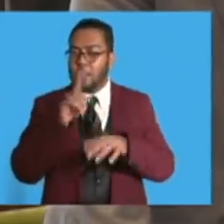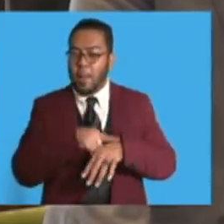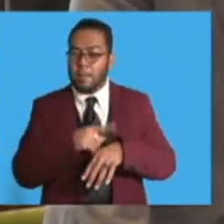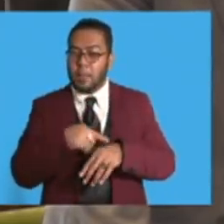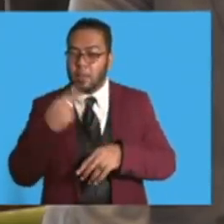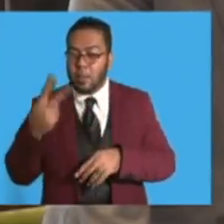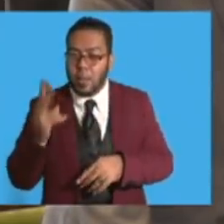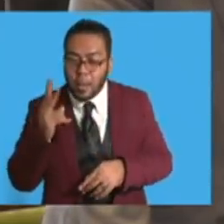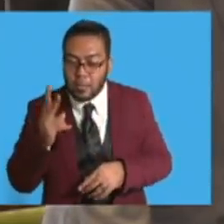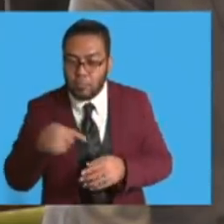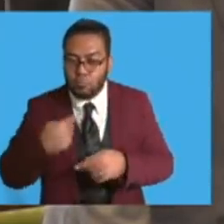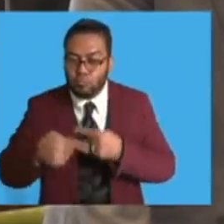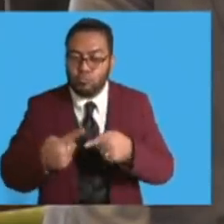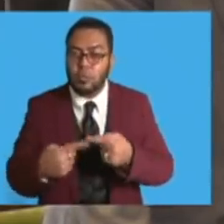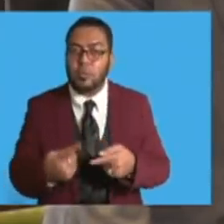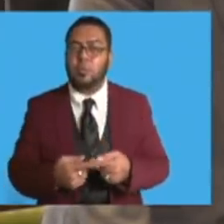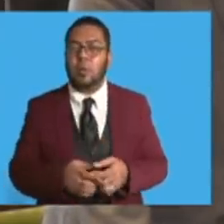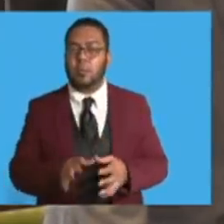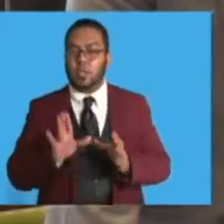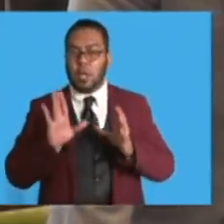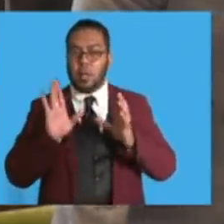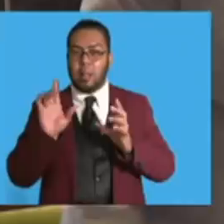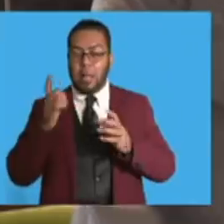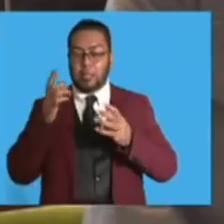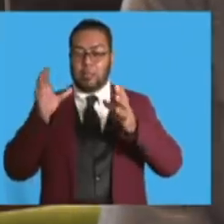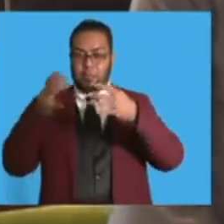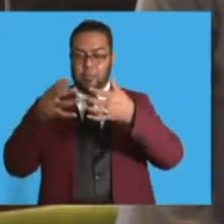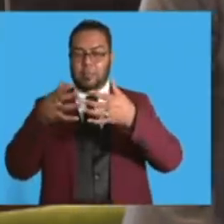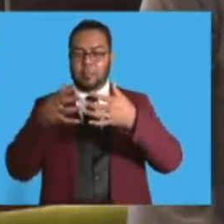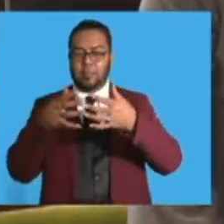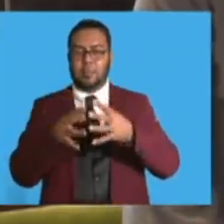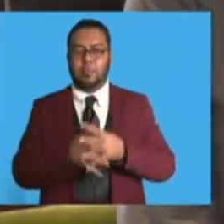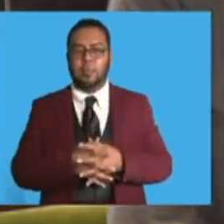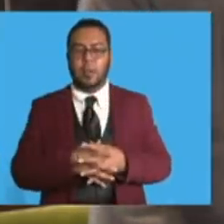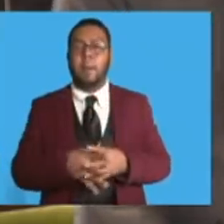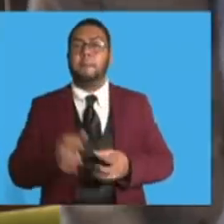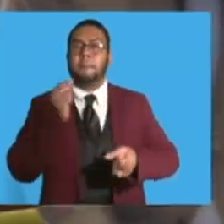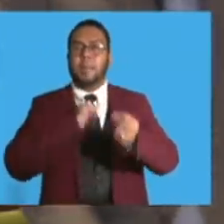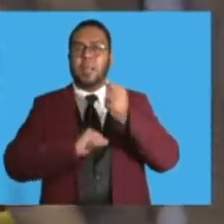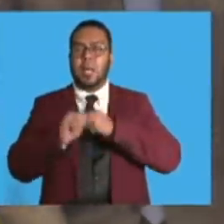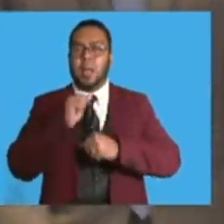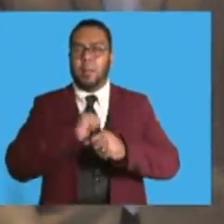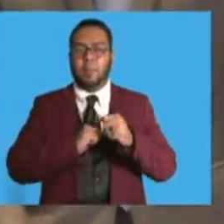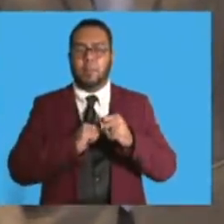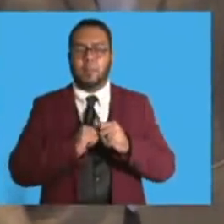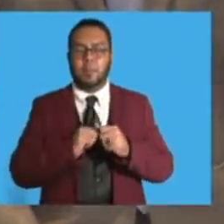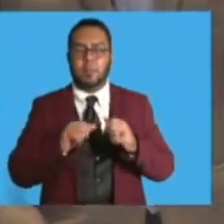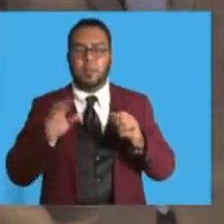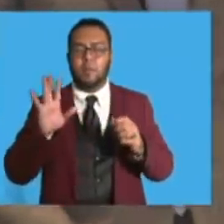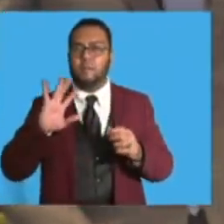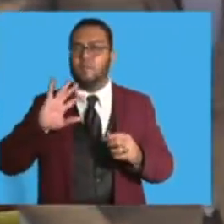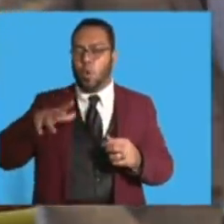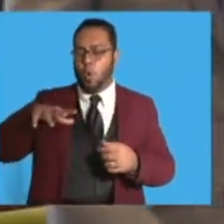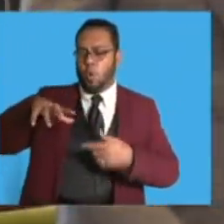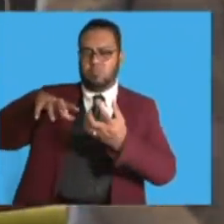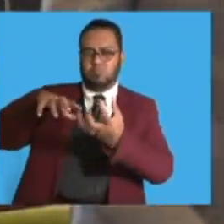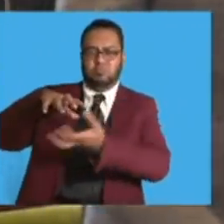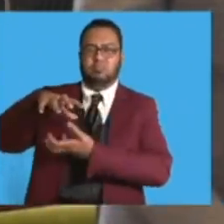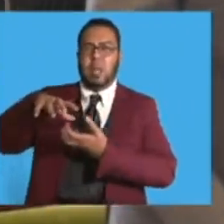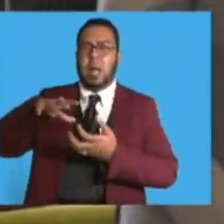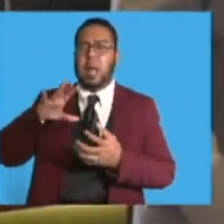the constitutive interests of emerging classes. Ethnicity in this context becomes a mask for class privilege, Madam